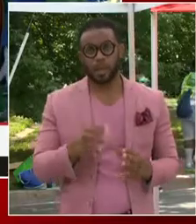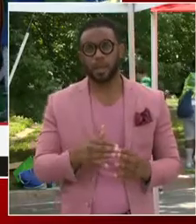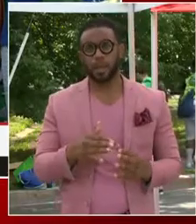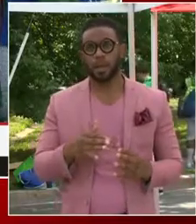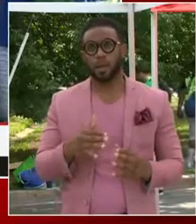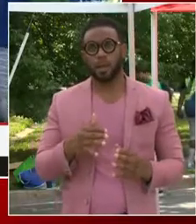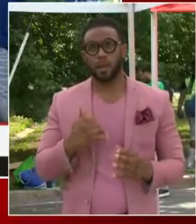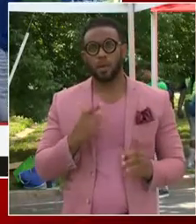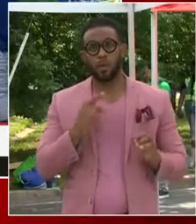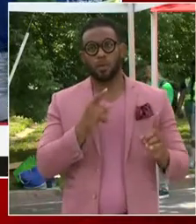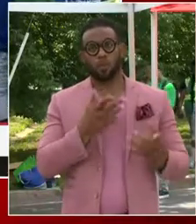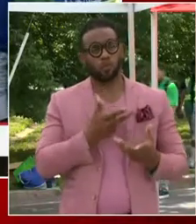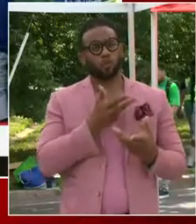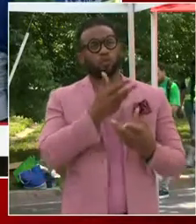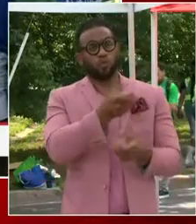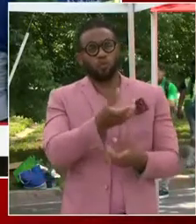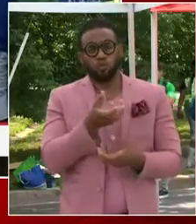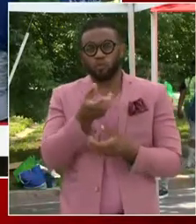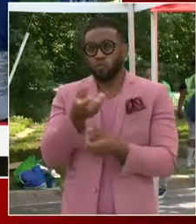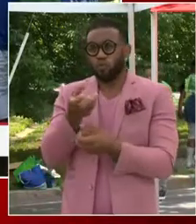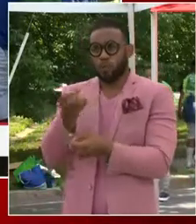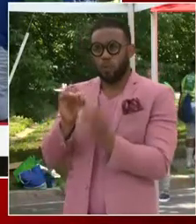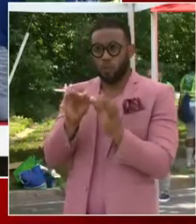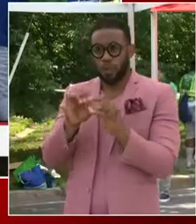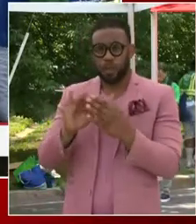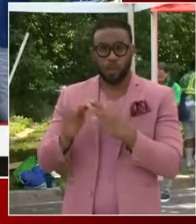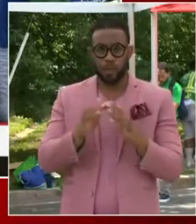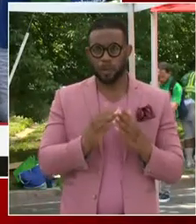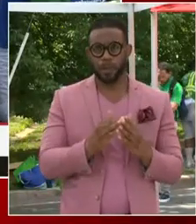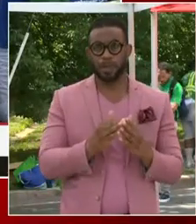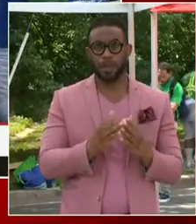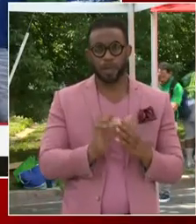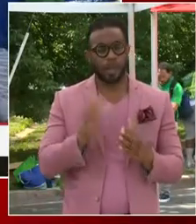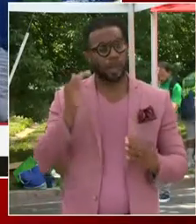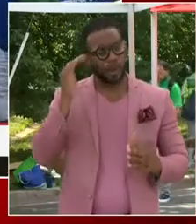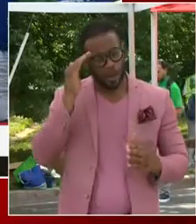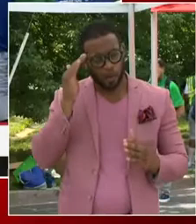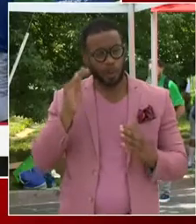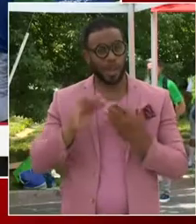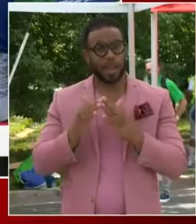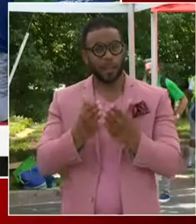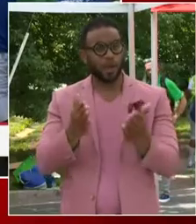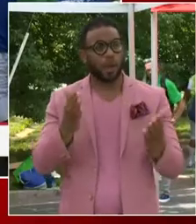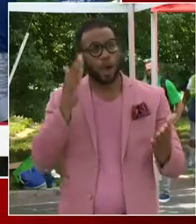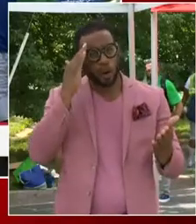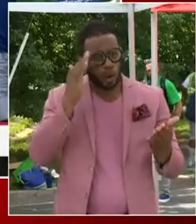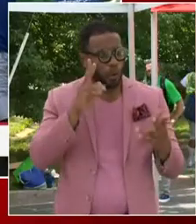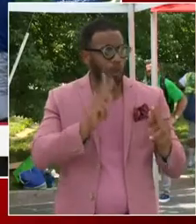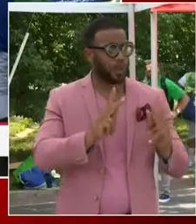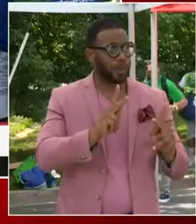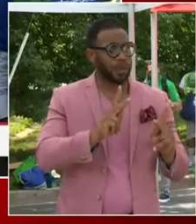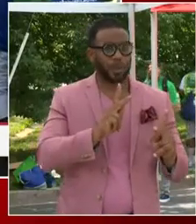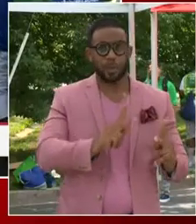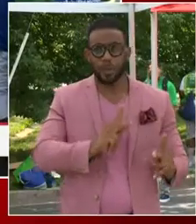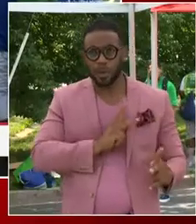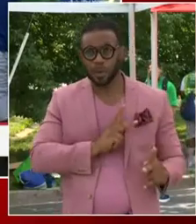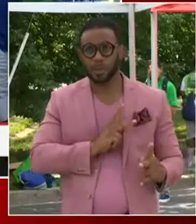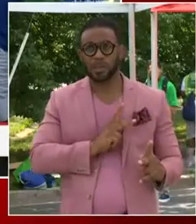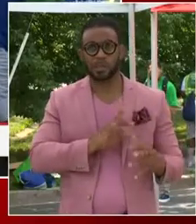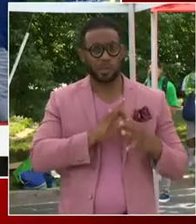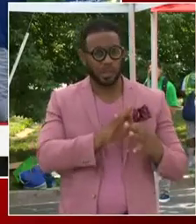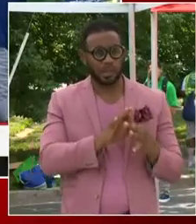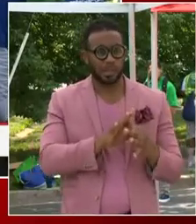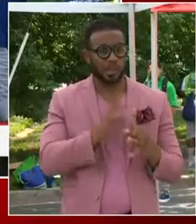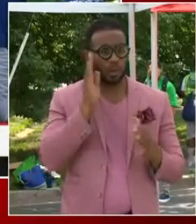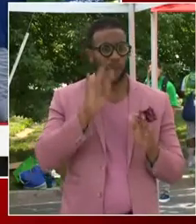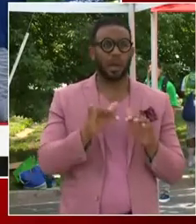went to trusted organizations in the community that know their neighborhoods, know community leaders,